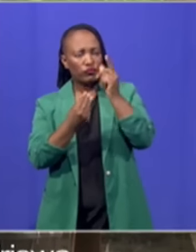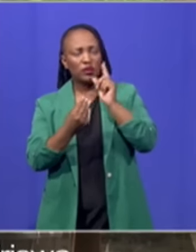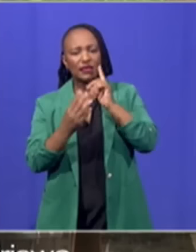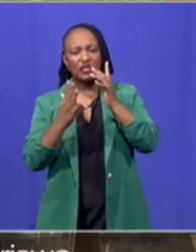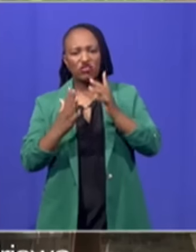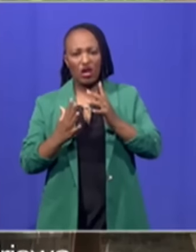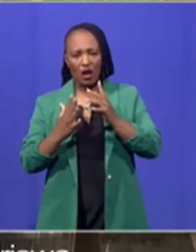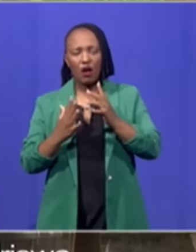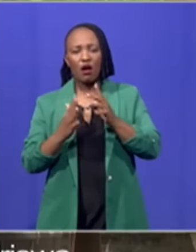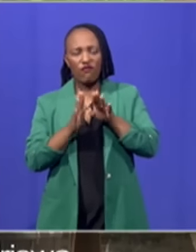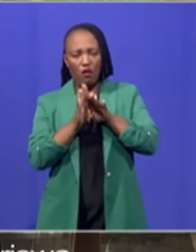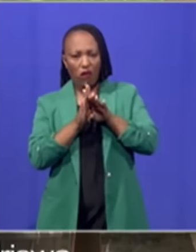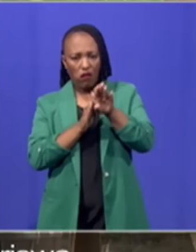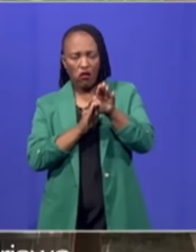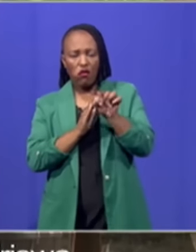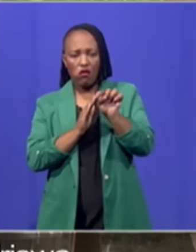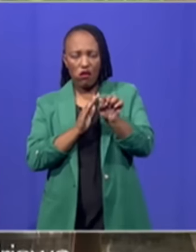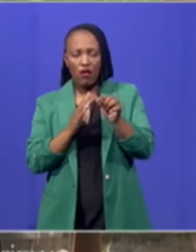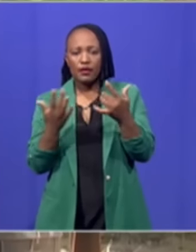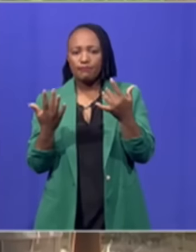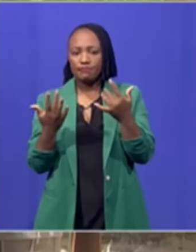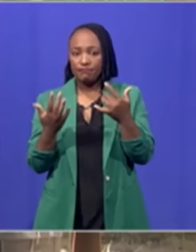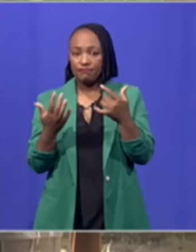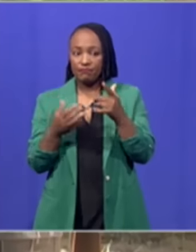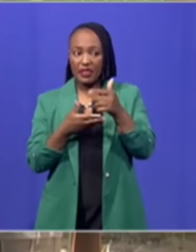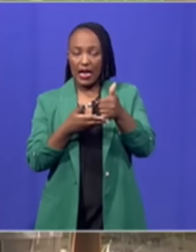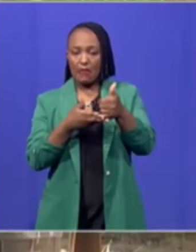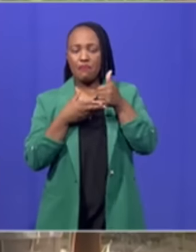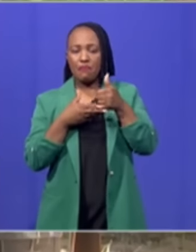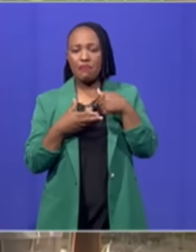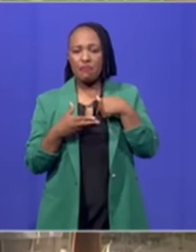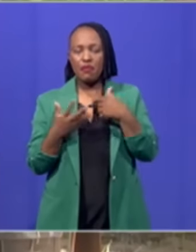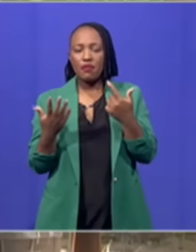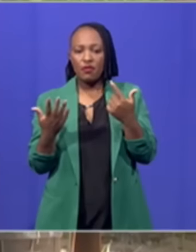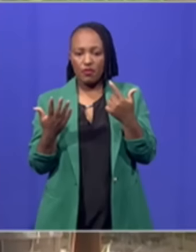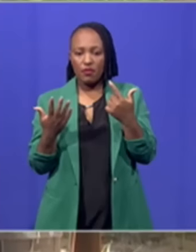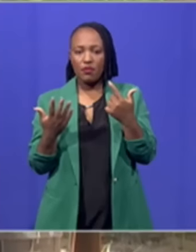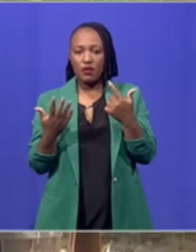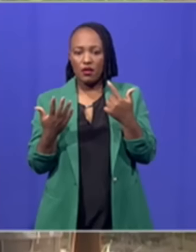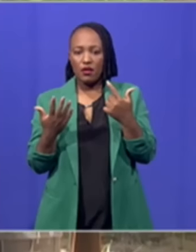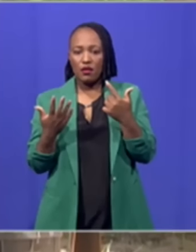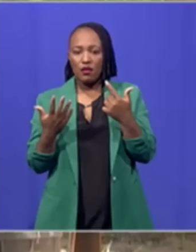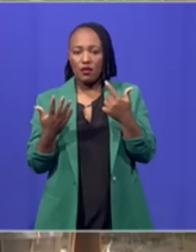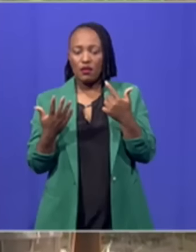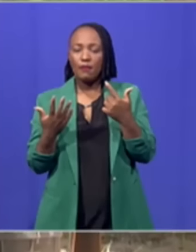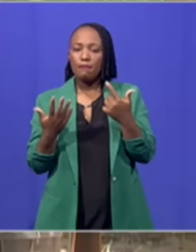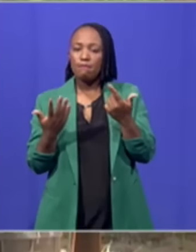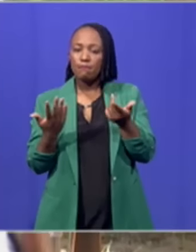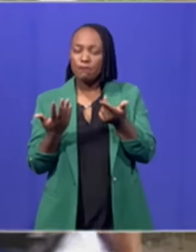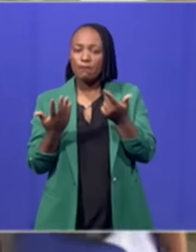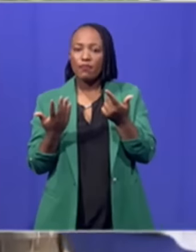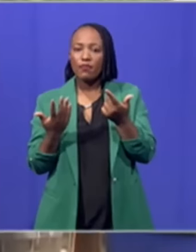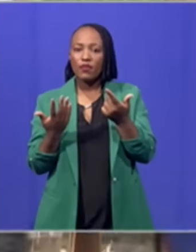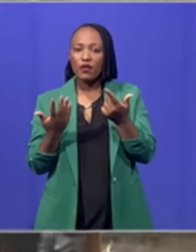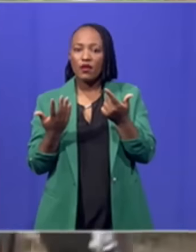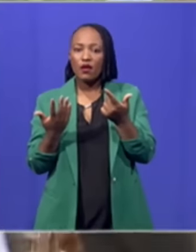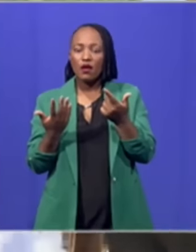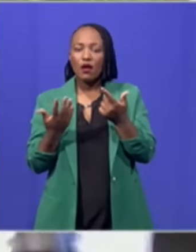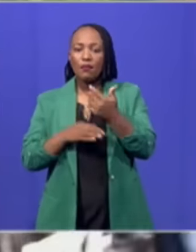ka pontshetsongpele ya matitjhere. E re thusa le hore re kgone ho nka boemo bo leng ka ntle ho